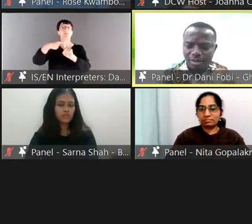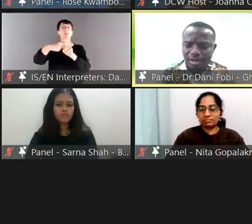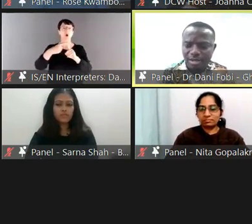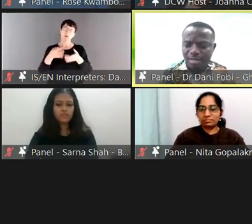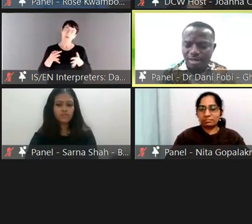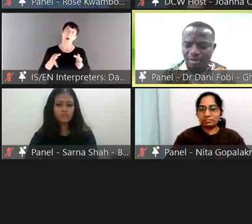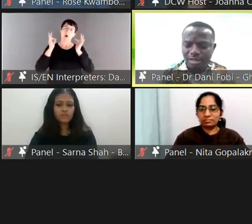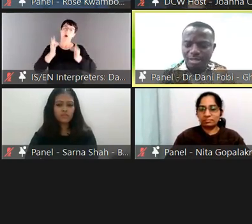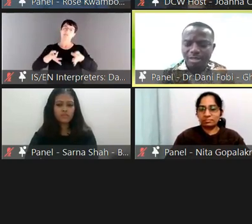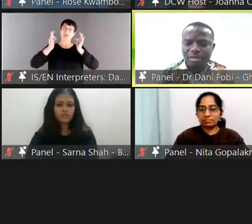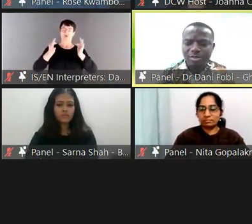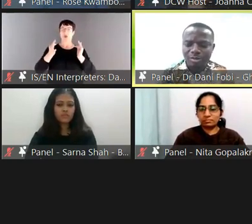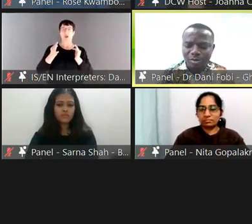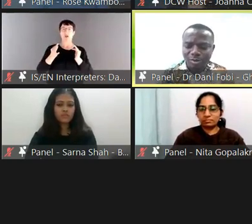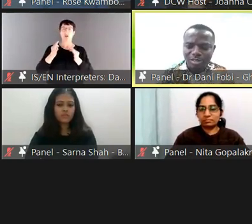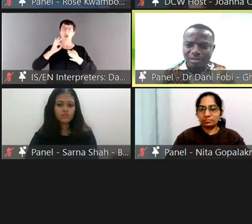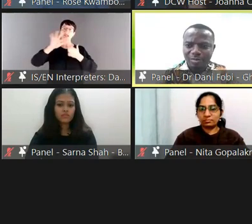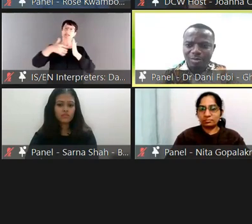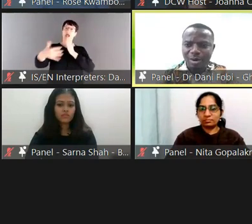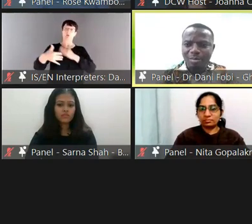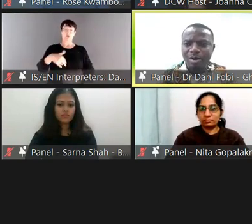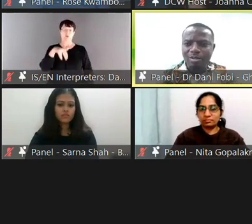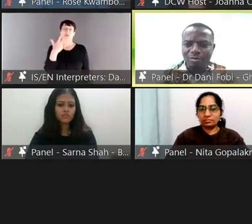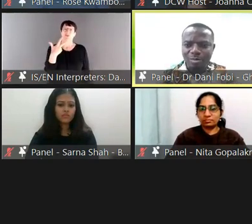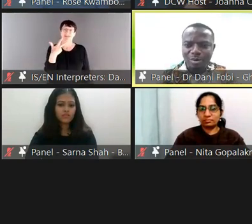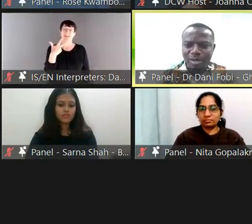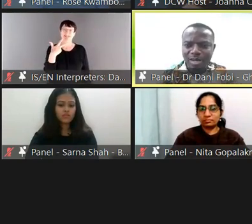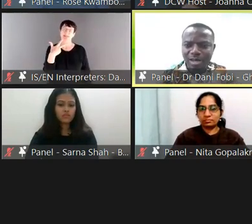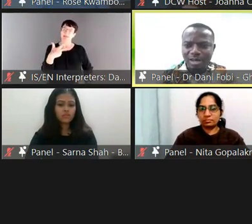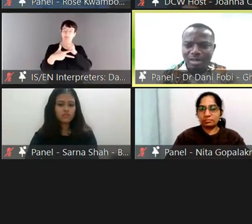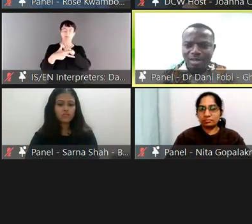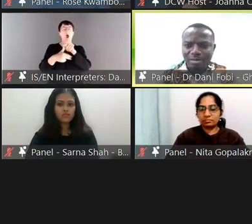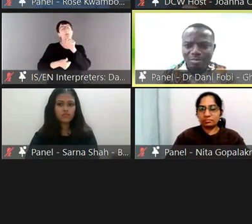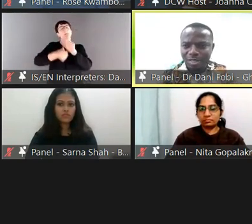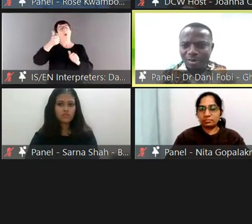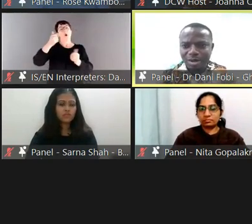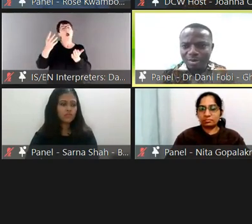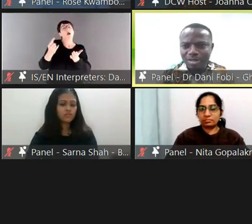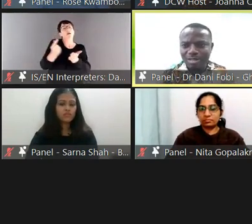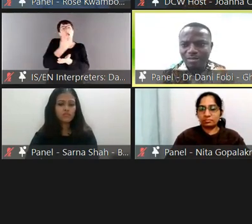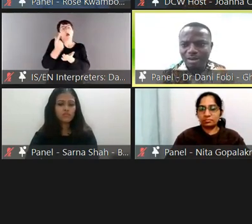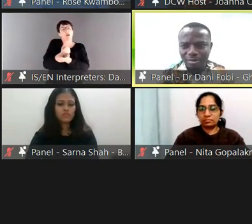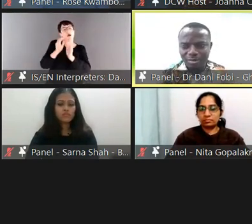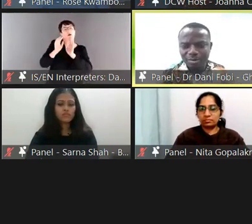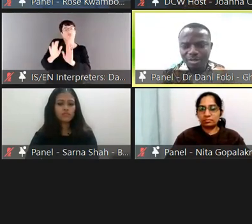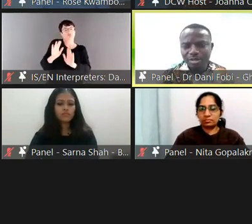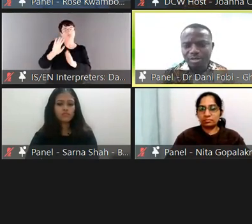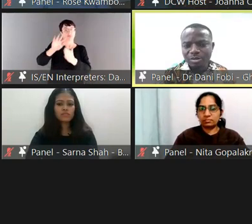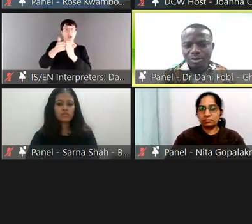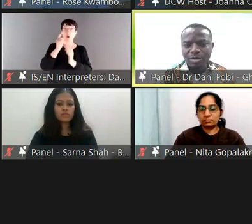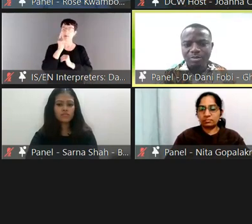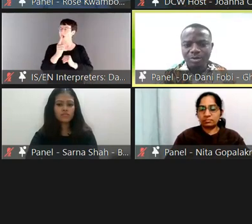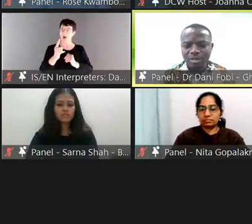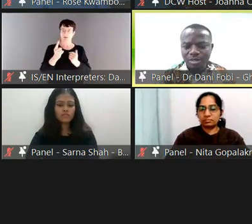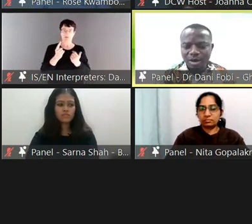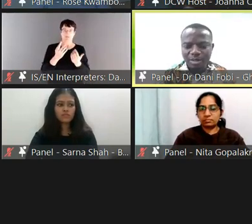we have the Ghanaian Sign Language. So most deaf people are born into family where there are multiple languages available.